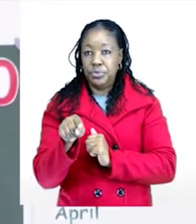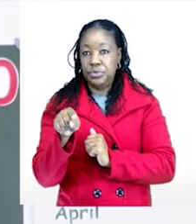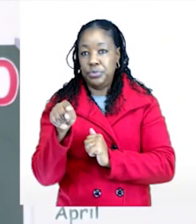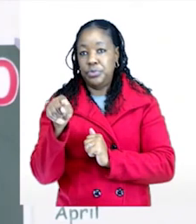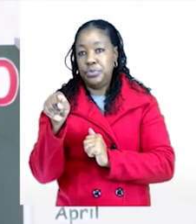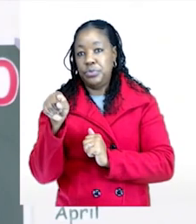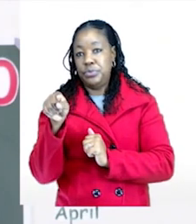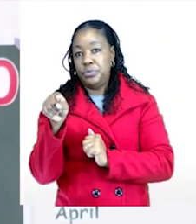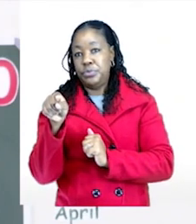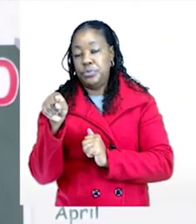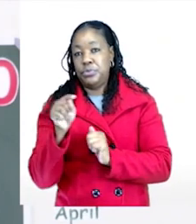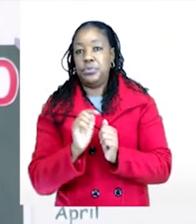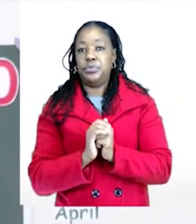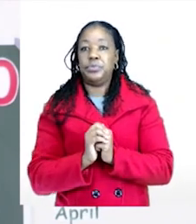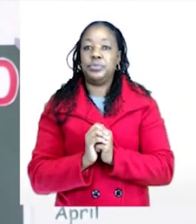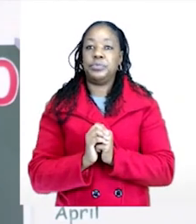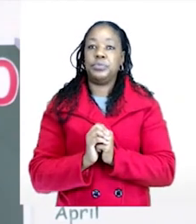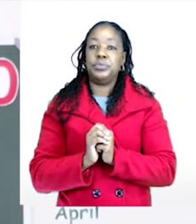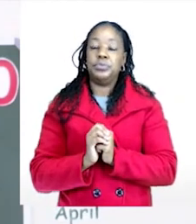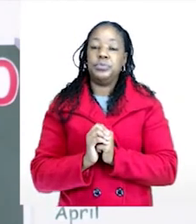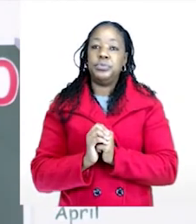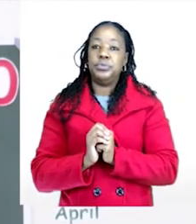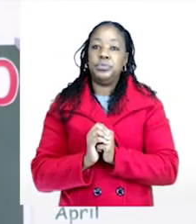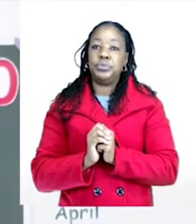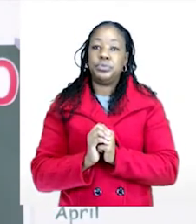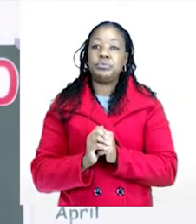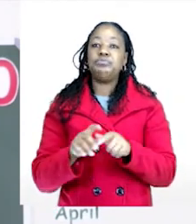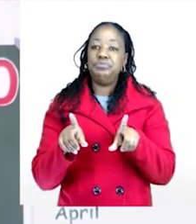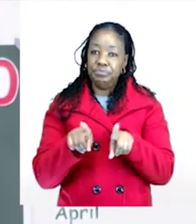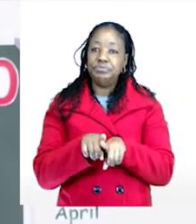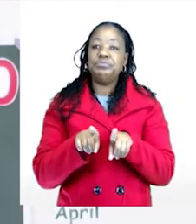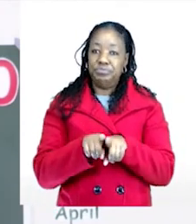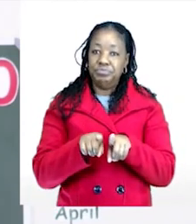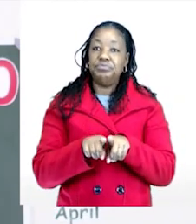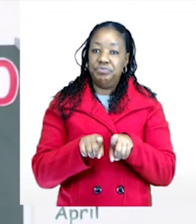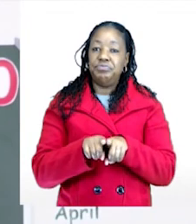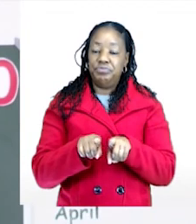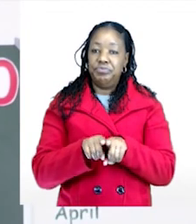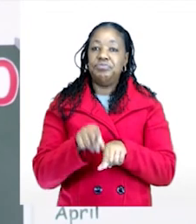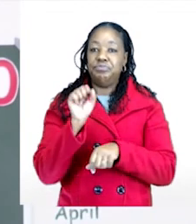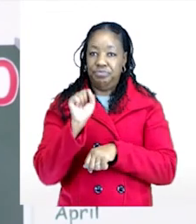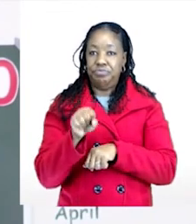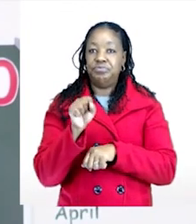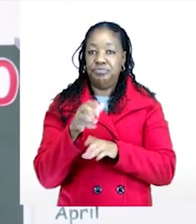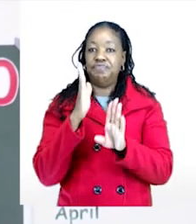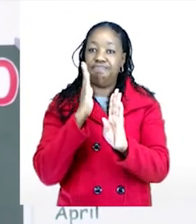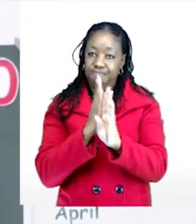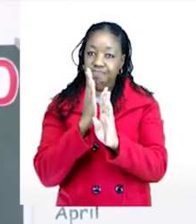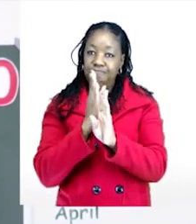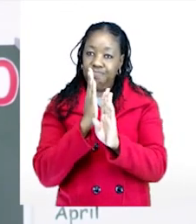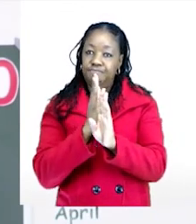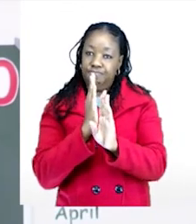and up to the other orange dot right at the end. And that is how the pattern looks